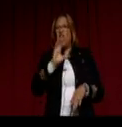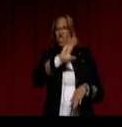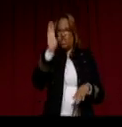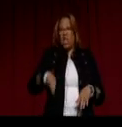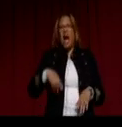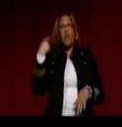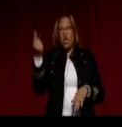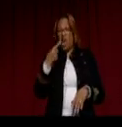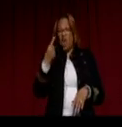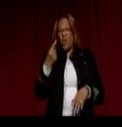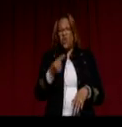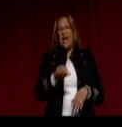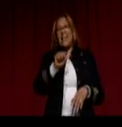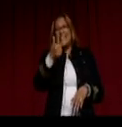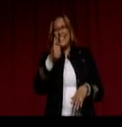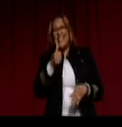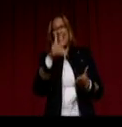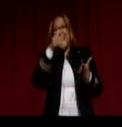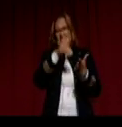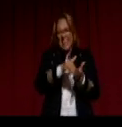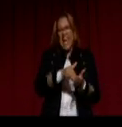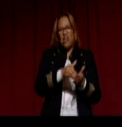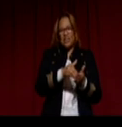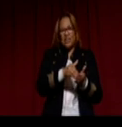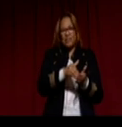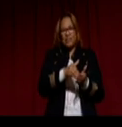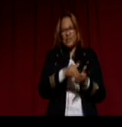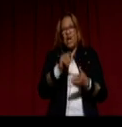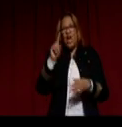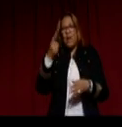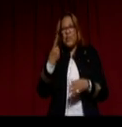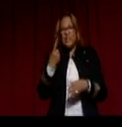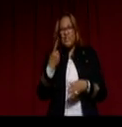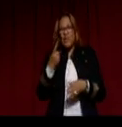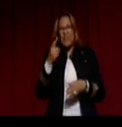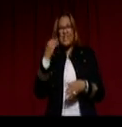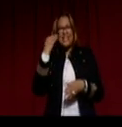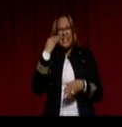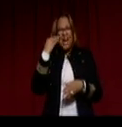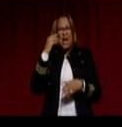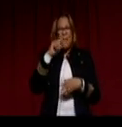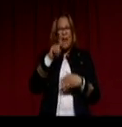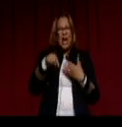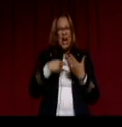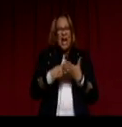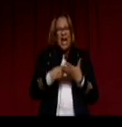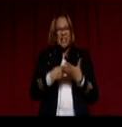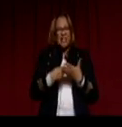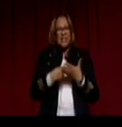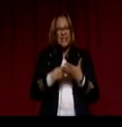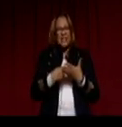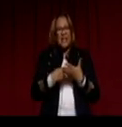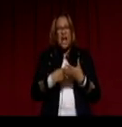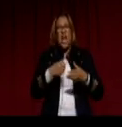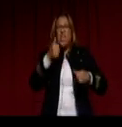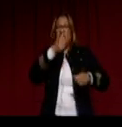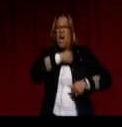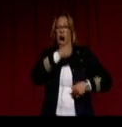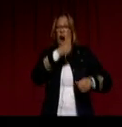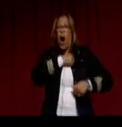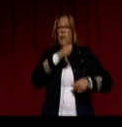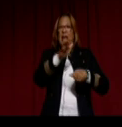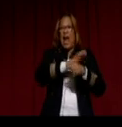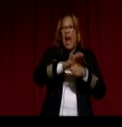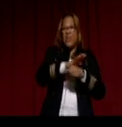died. The progress here was that it was first spotted up at the army bases on the North